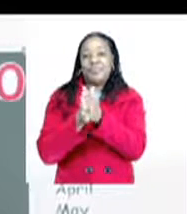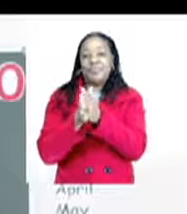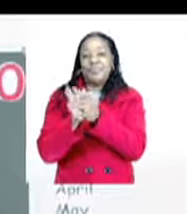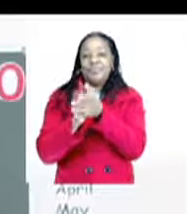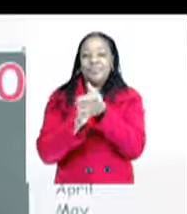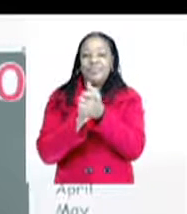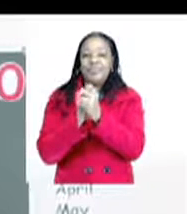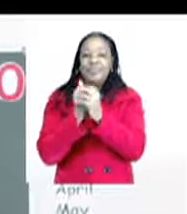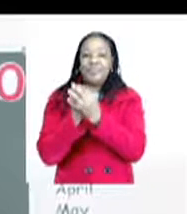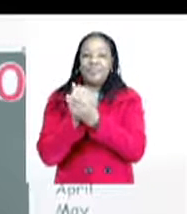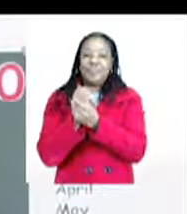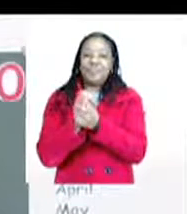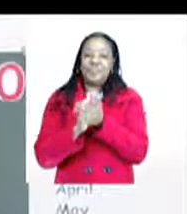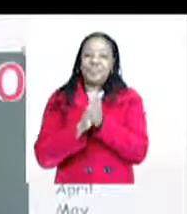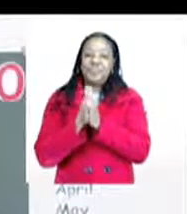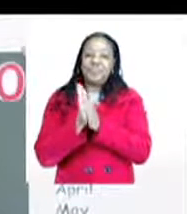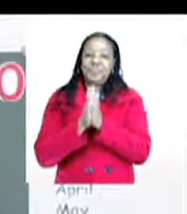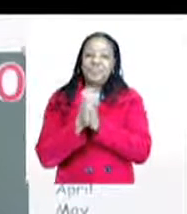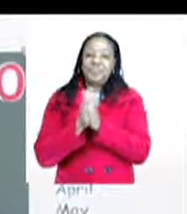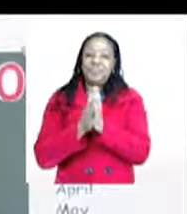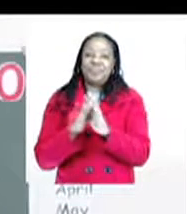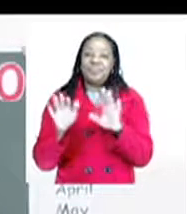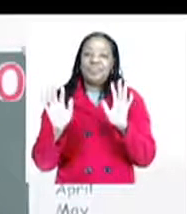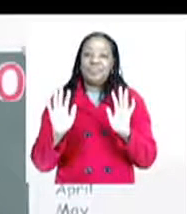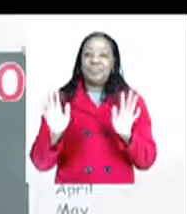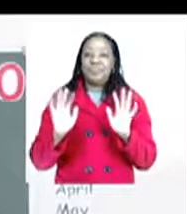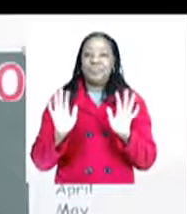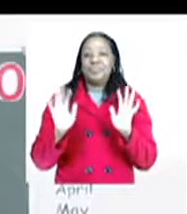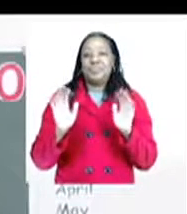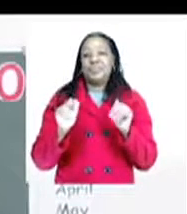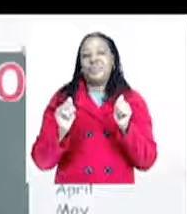hands and mine are clean. We have